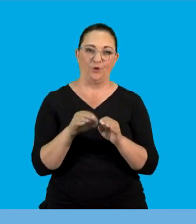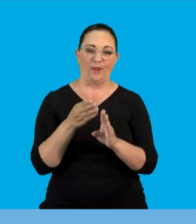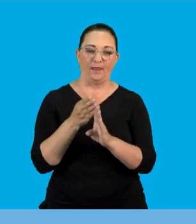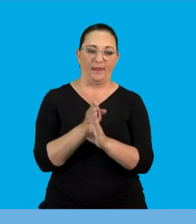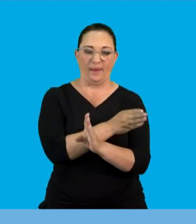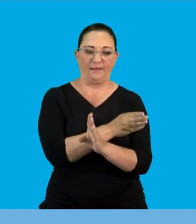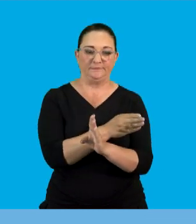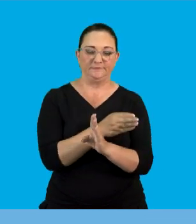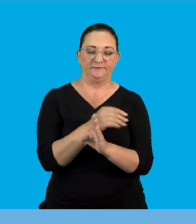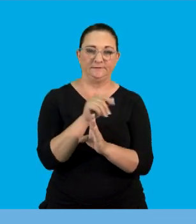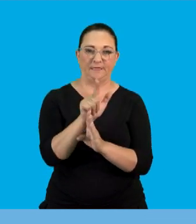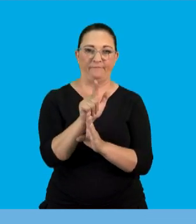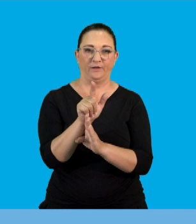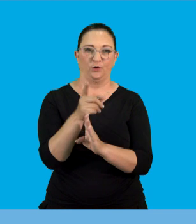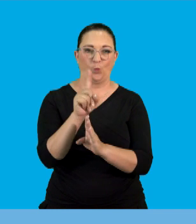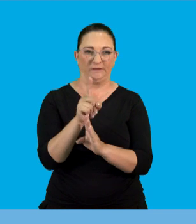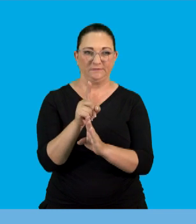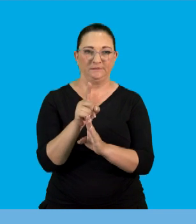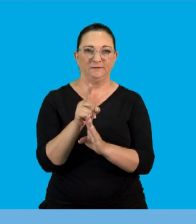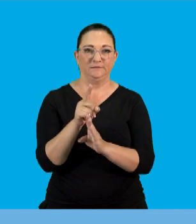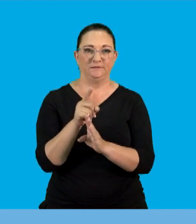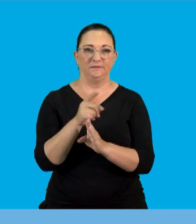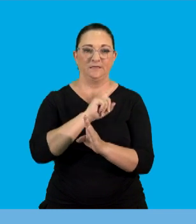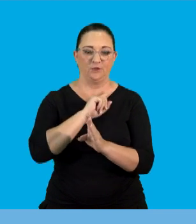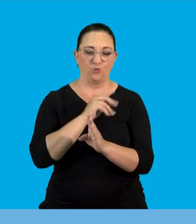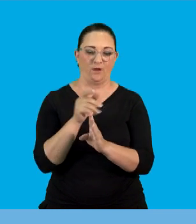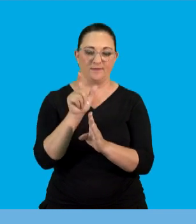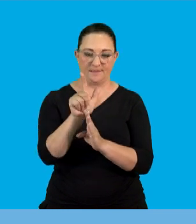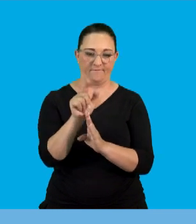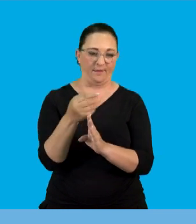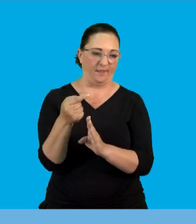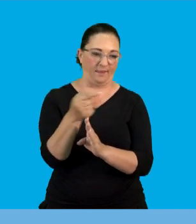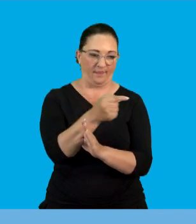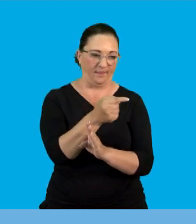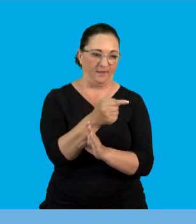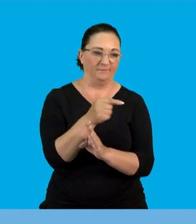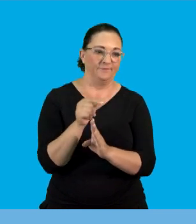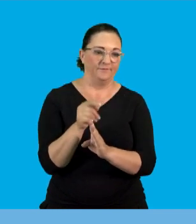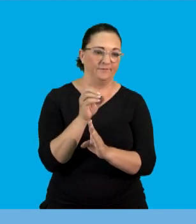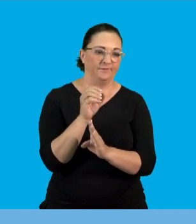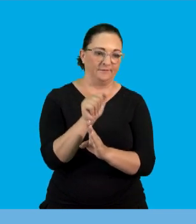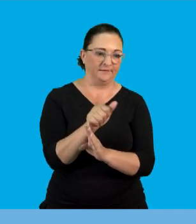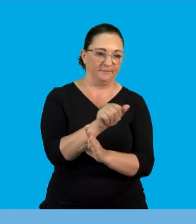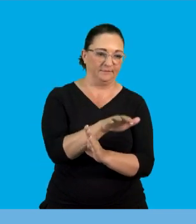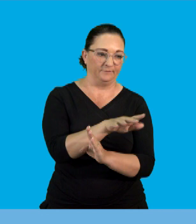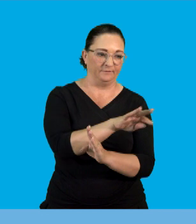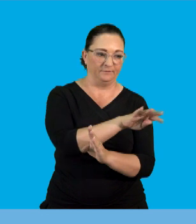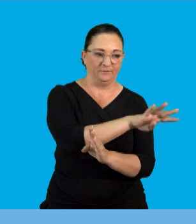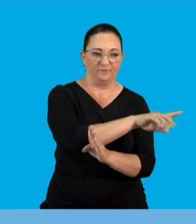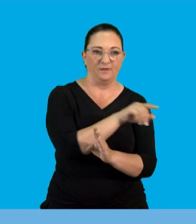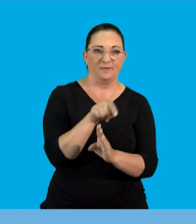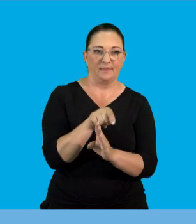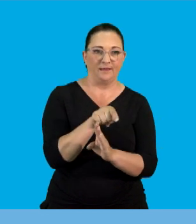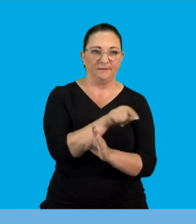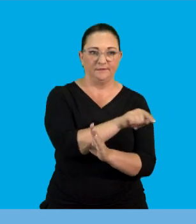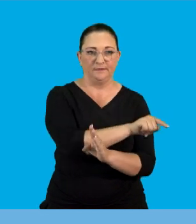have a pH values less than 7. So less than 7, we know that you're going to the left-hand side of 7. And we